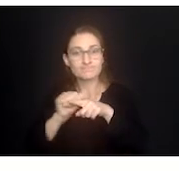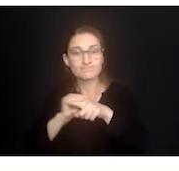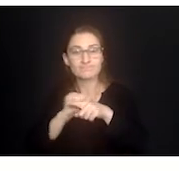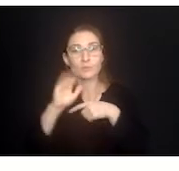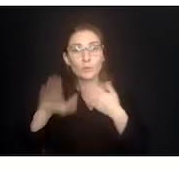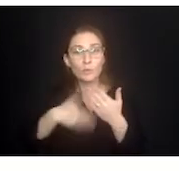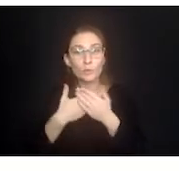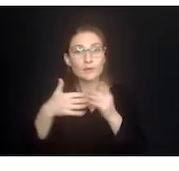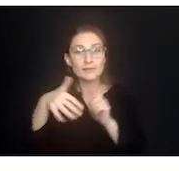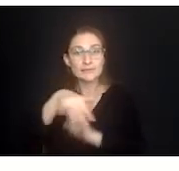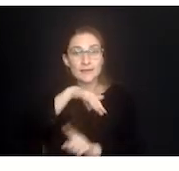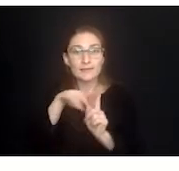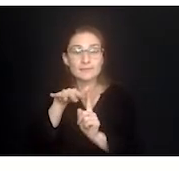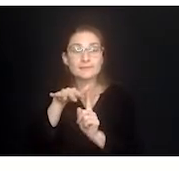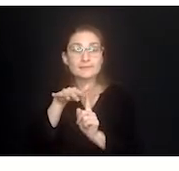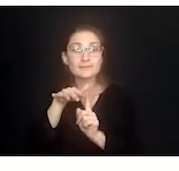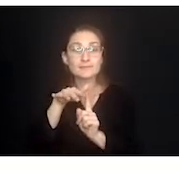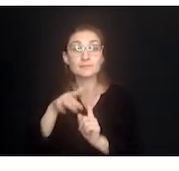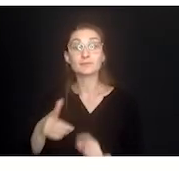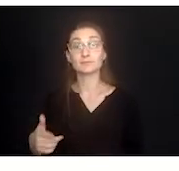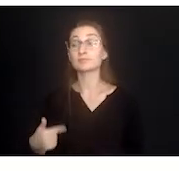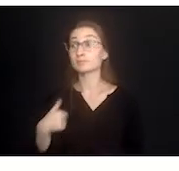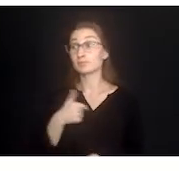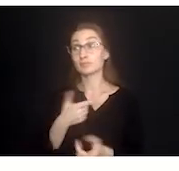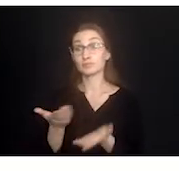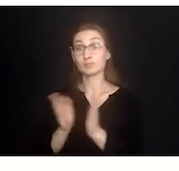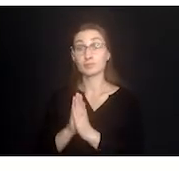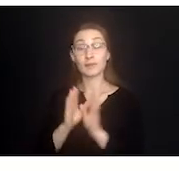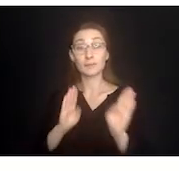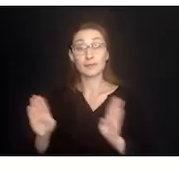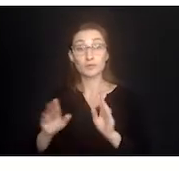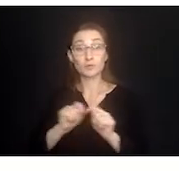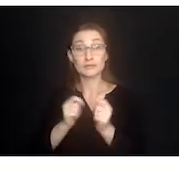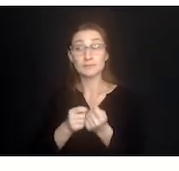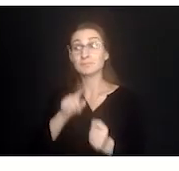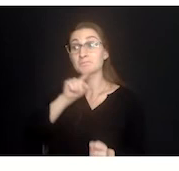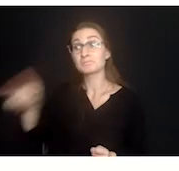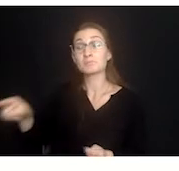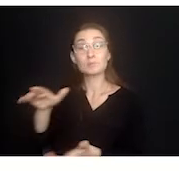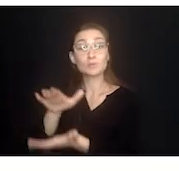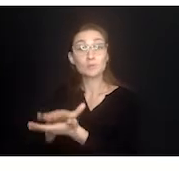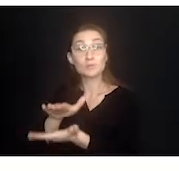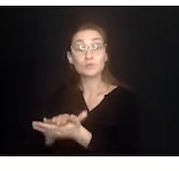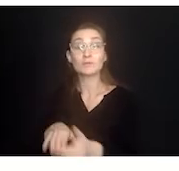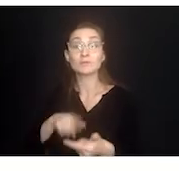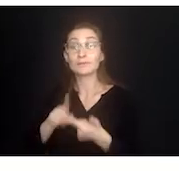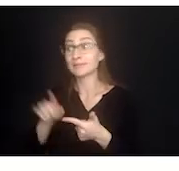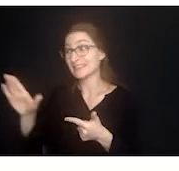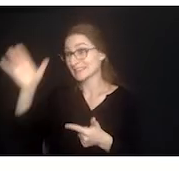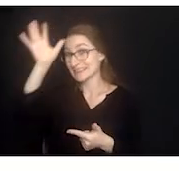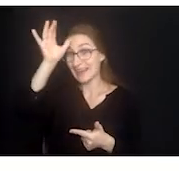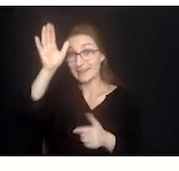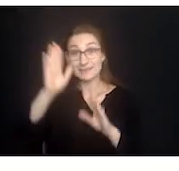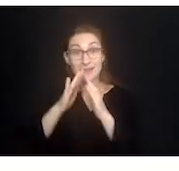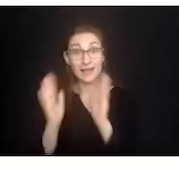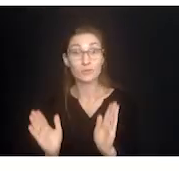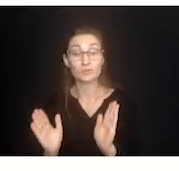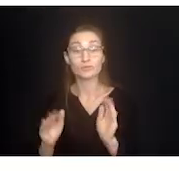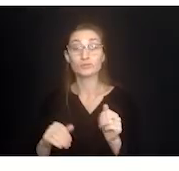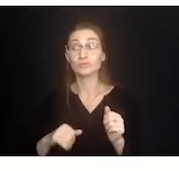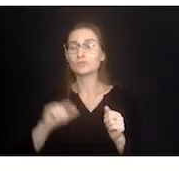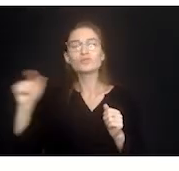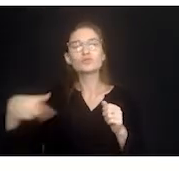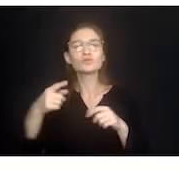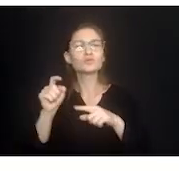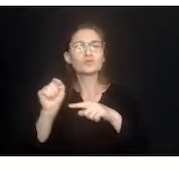meaning we're going to really be serious about practicing this across all settings, we had our behavior team go to Richie's school,